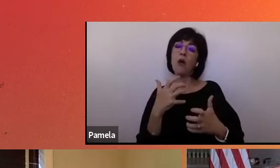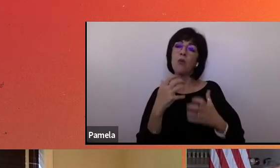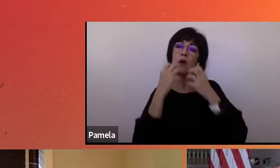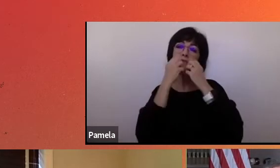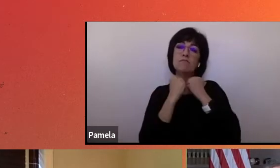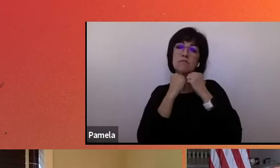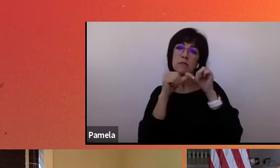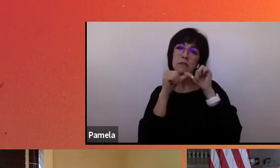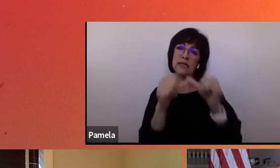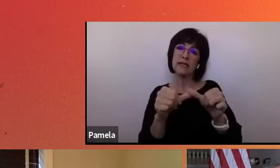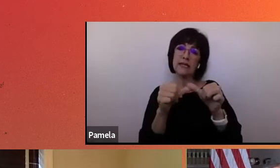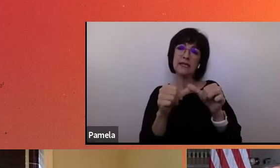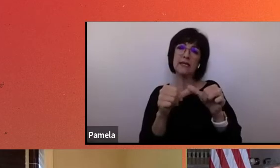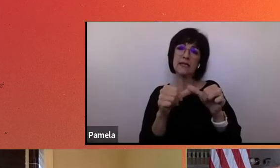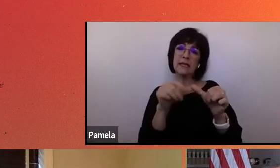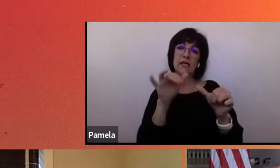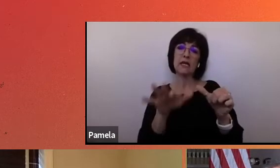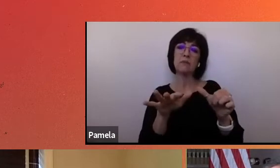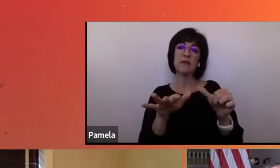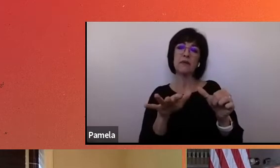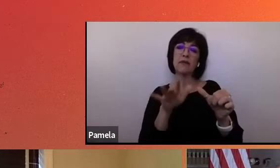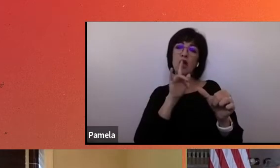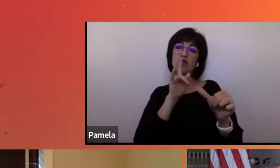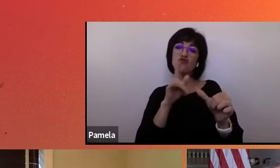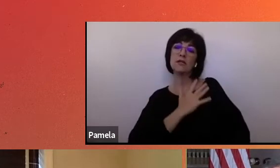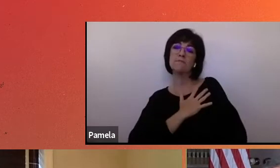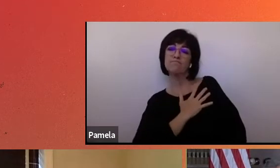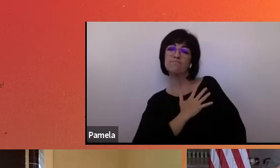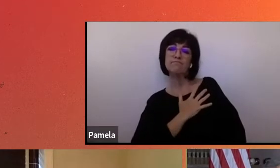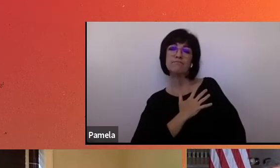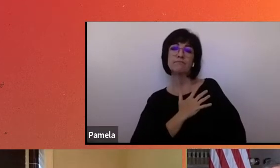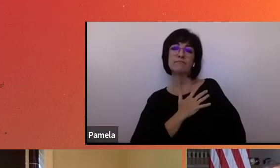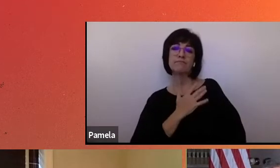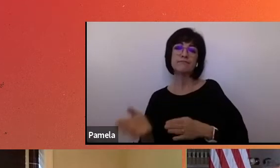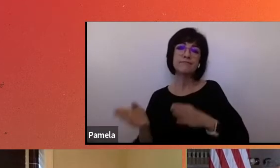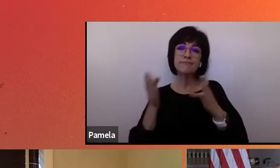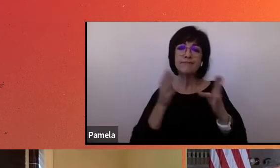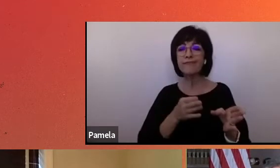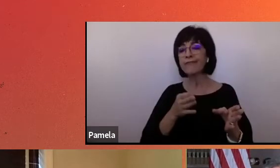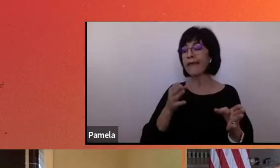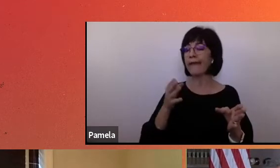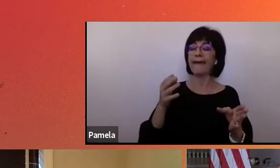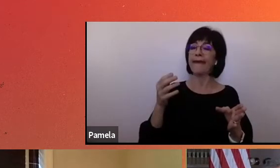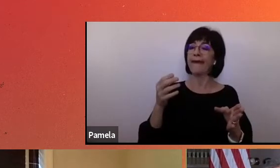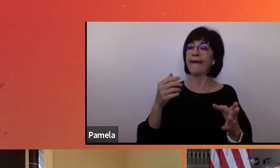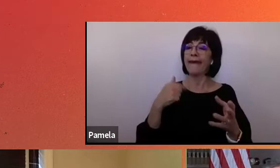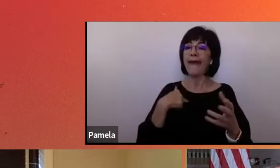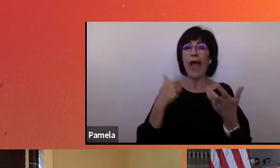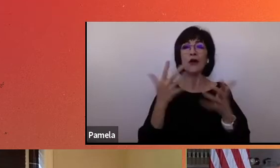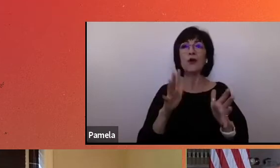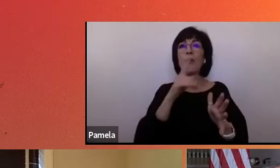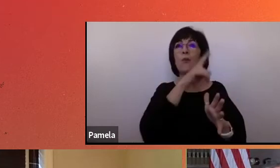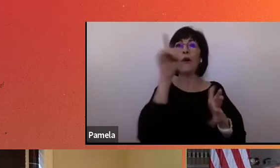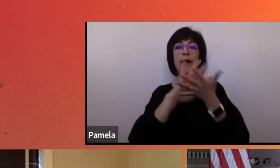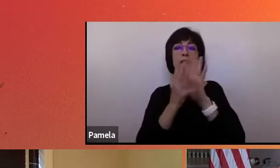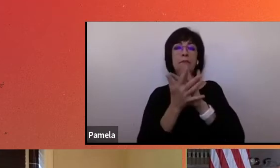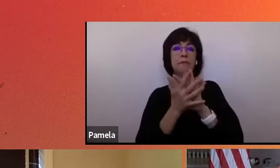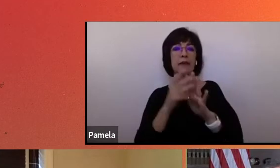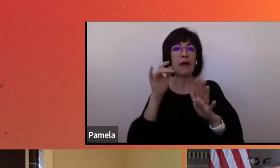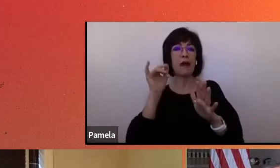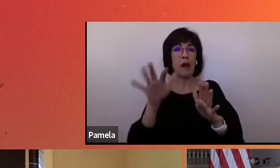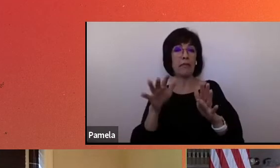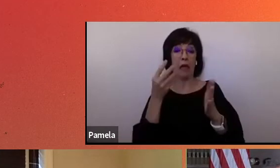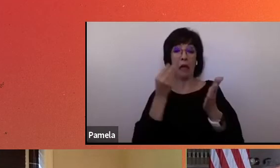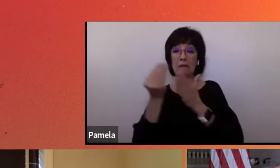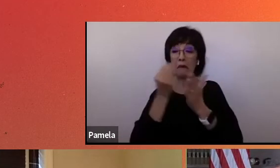major holiday, then you're gonna get, you know, shirts and I don't know, figures, and you know, will it be watered and distilled down? I